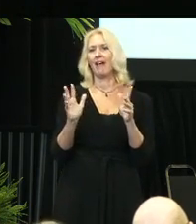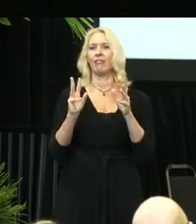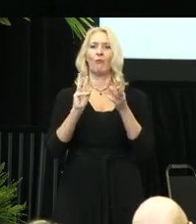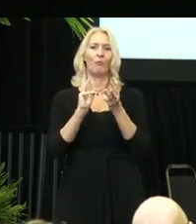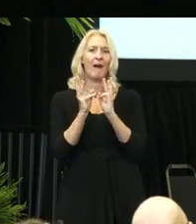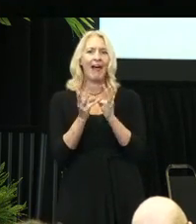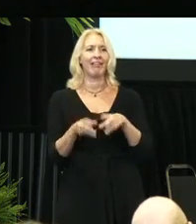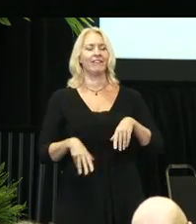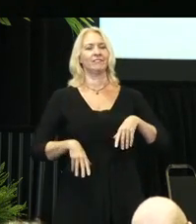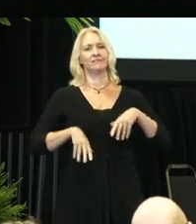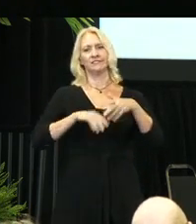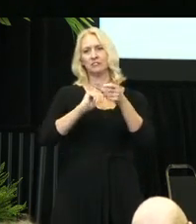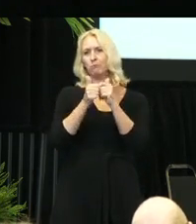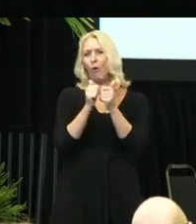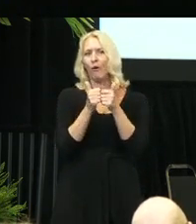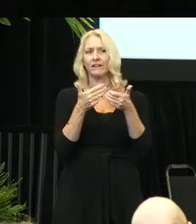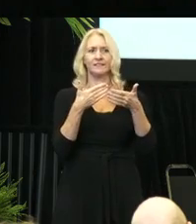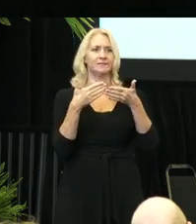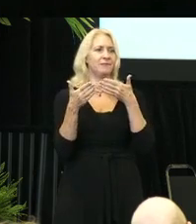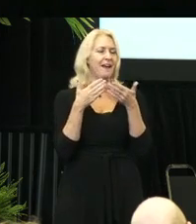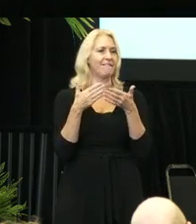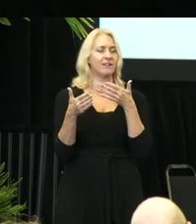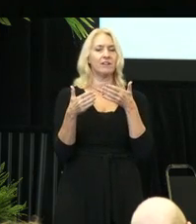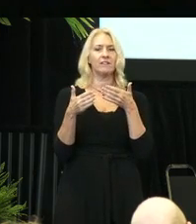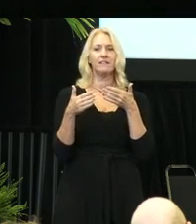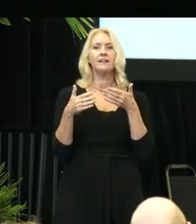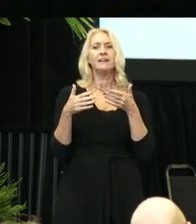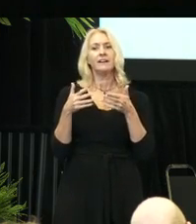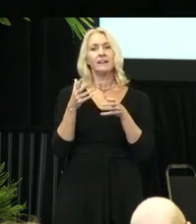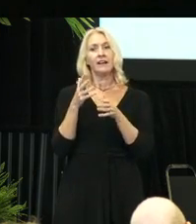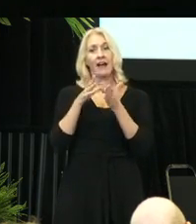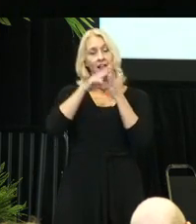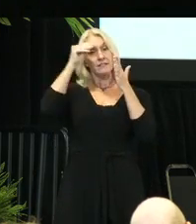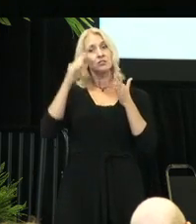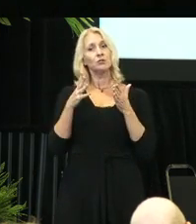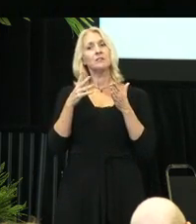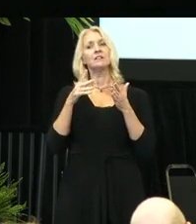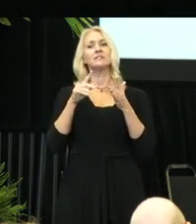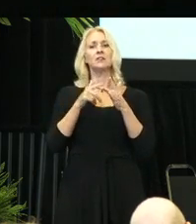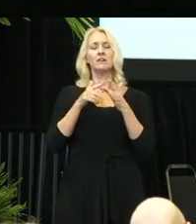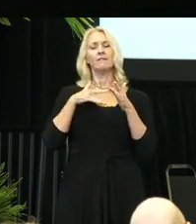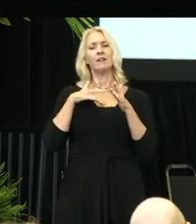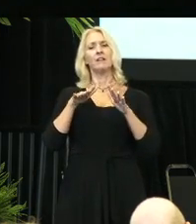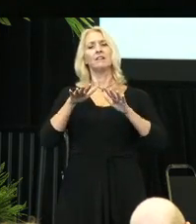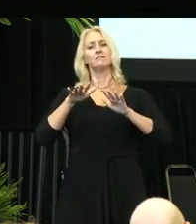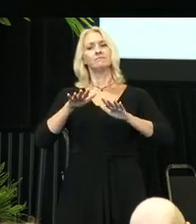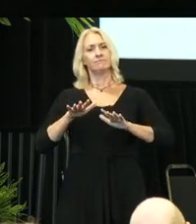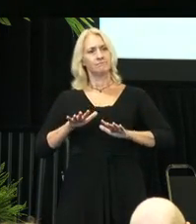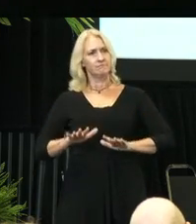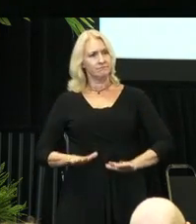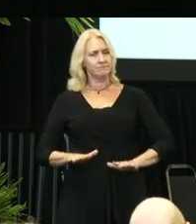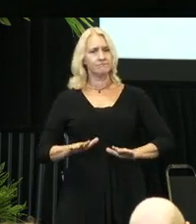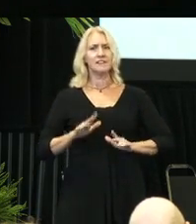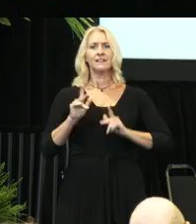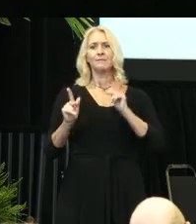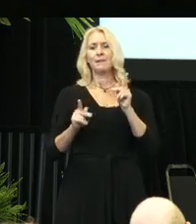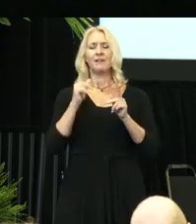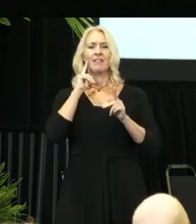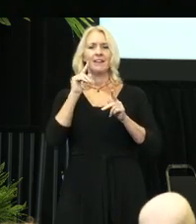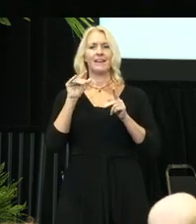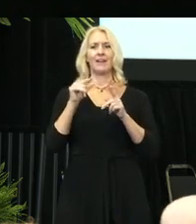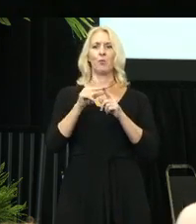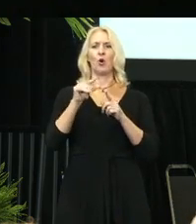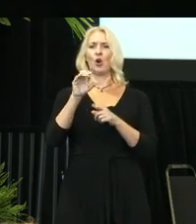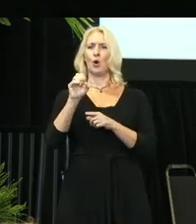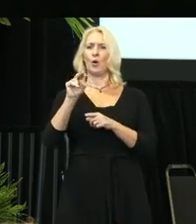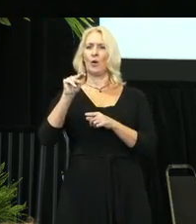kind of stuff, and he set this student at ease. And so many people think engaging students, Engage FSCJ is our theme, engaging